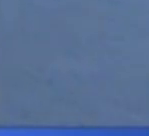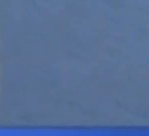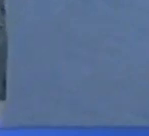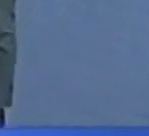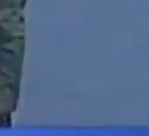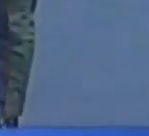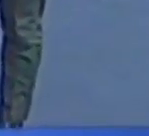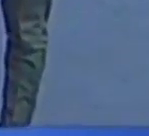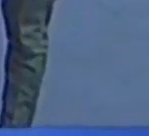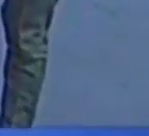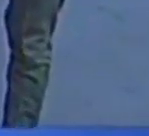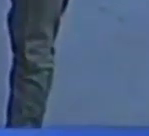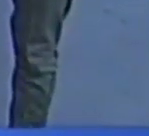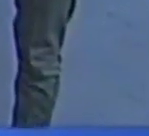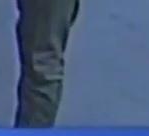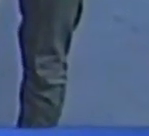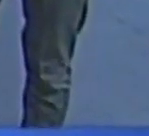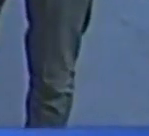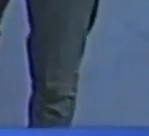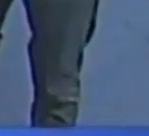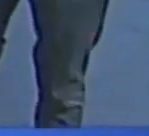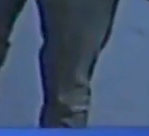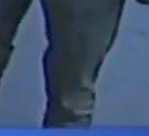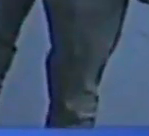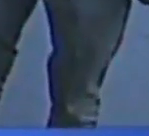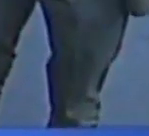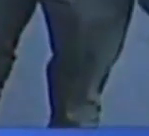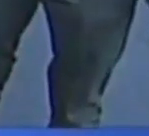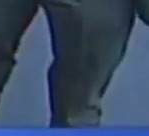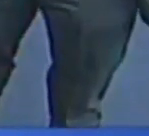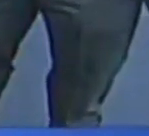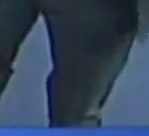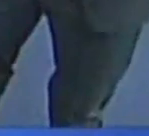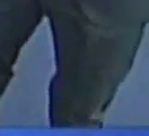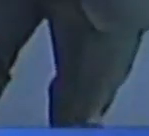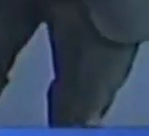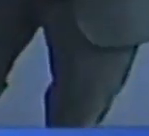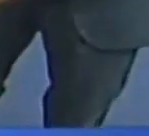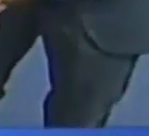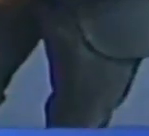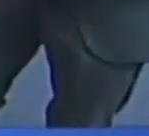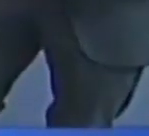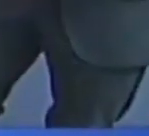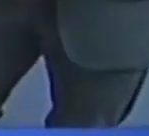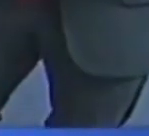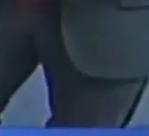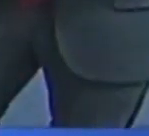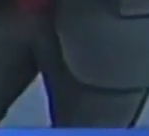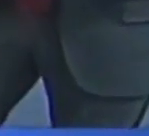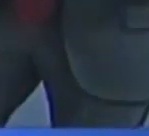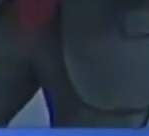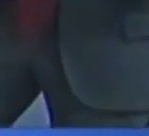challenges that came through, especially due to, you know, when us petite people are looked at, you know, they don't think